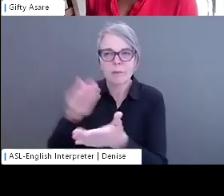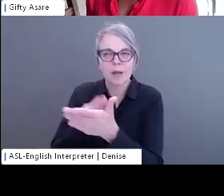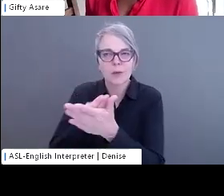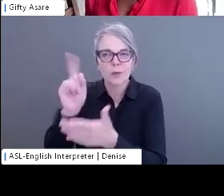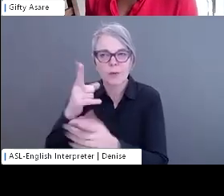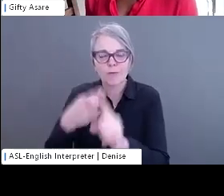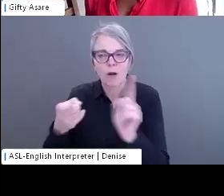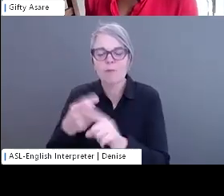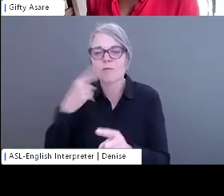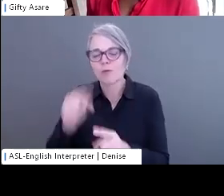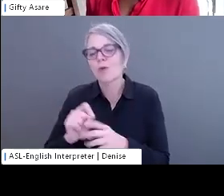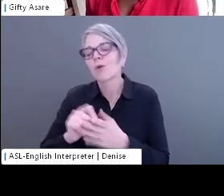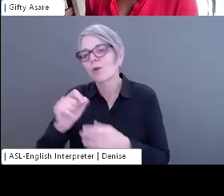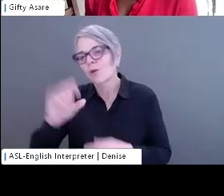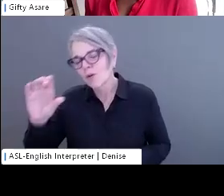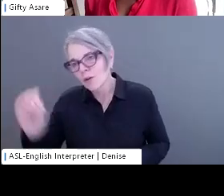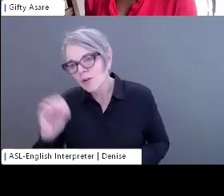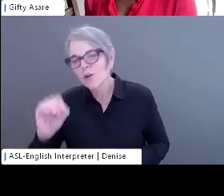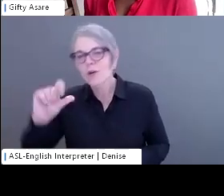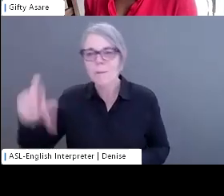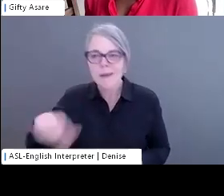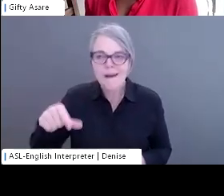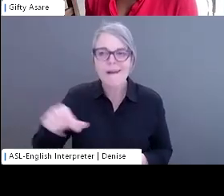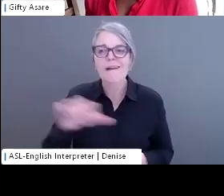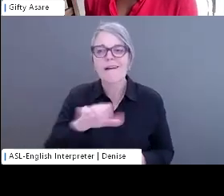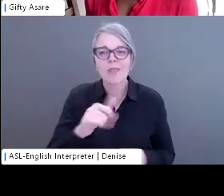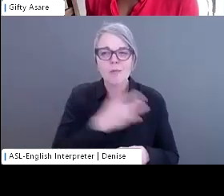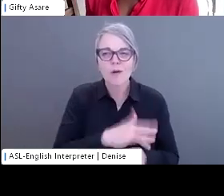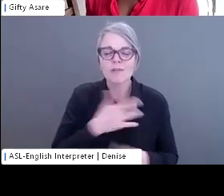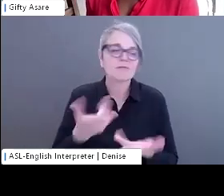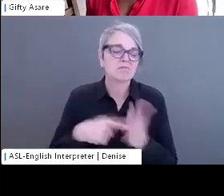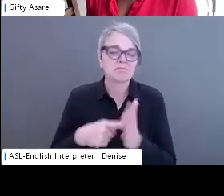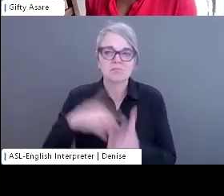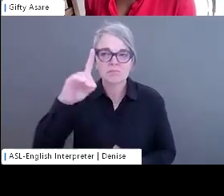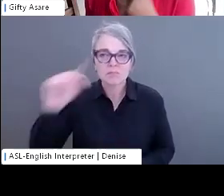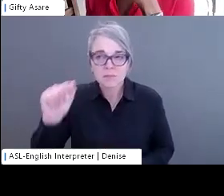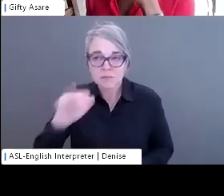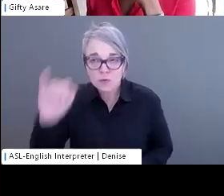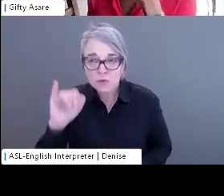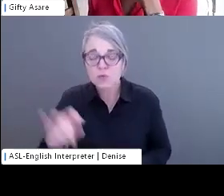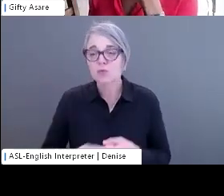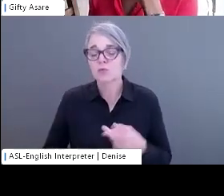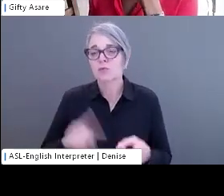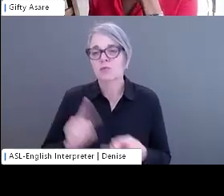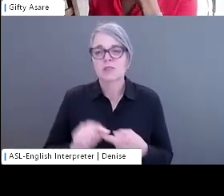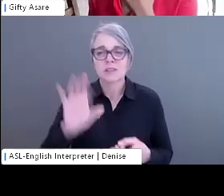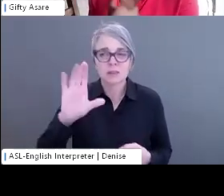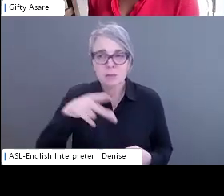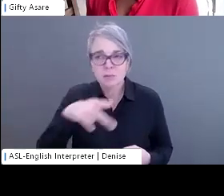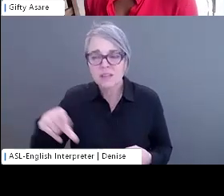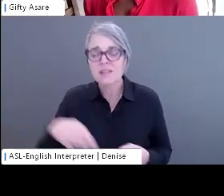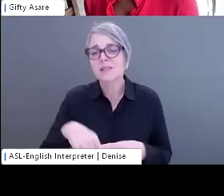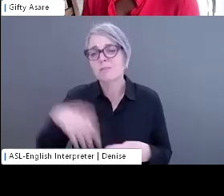looked like was either disability insurance, benefits and pension, disability benefits and pensions as